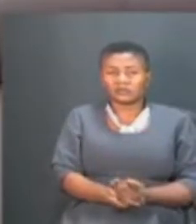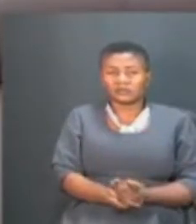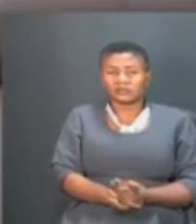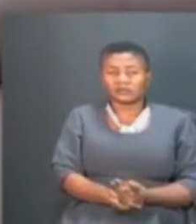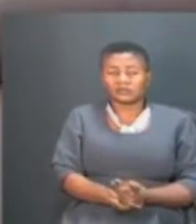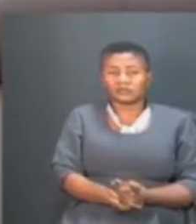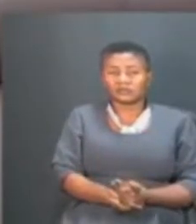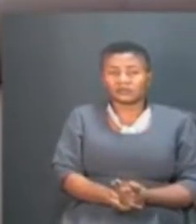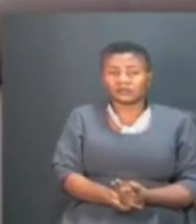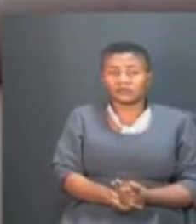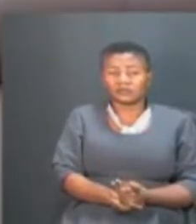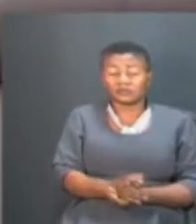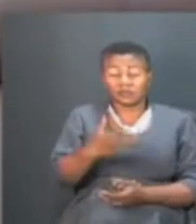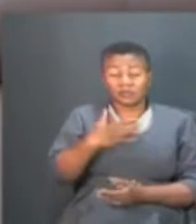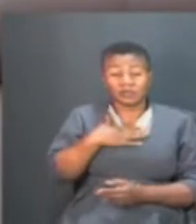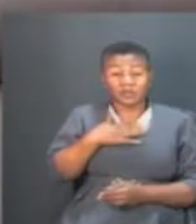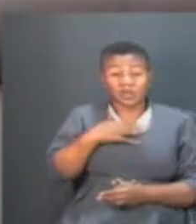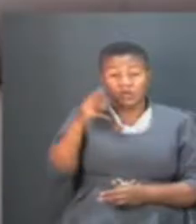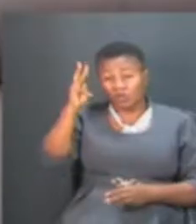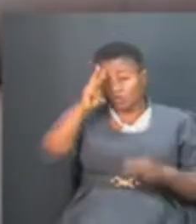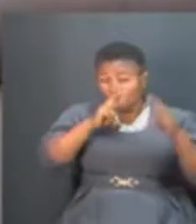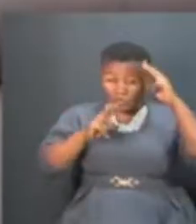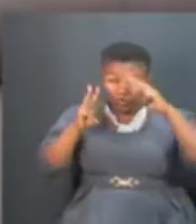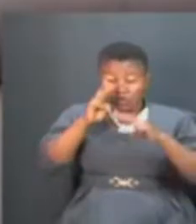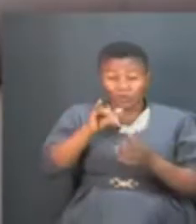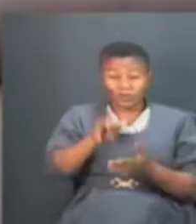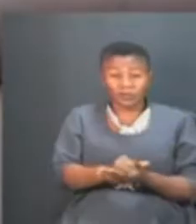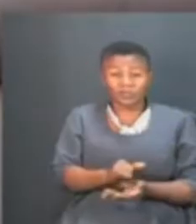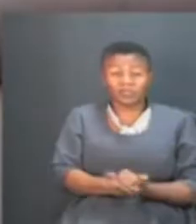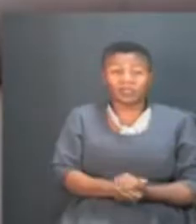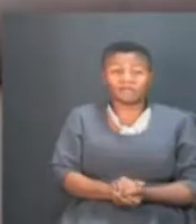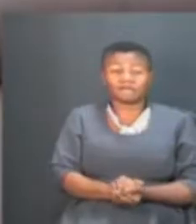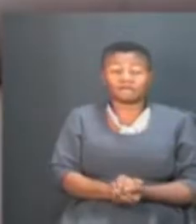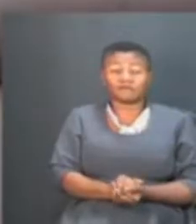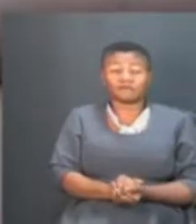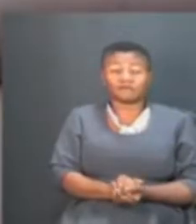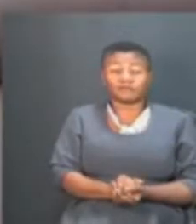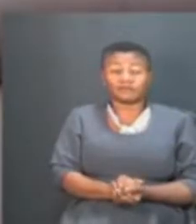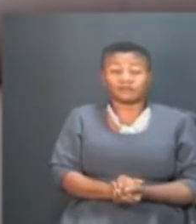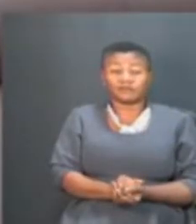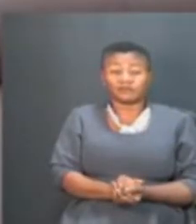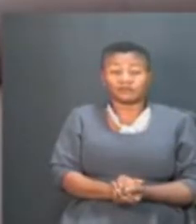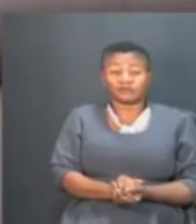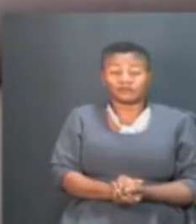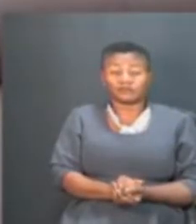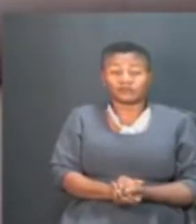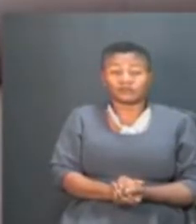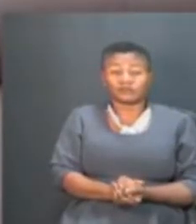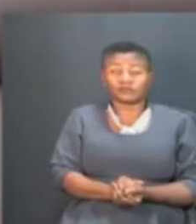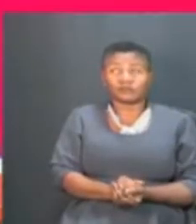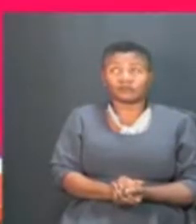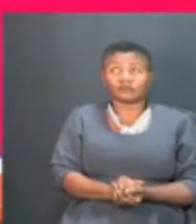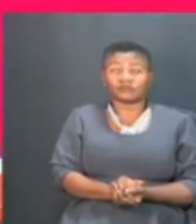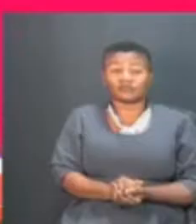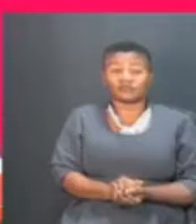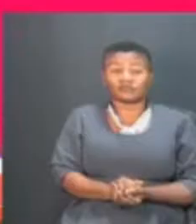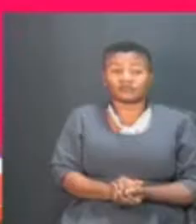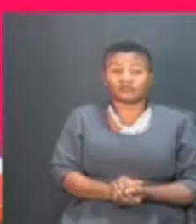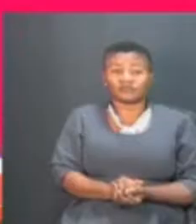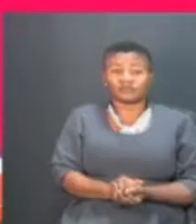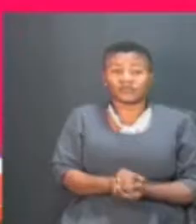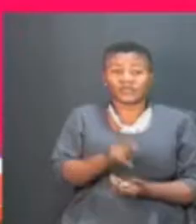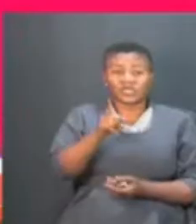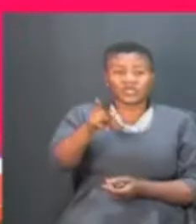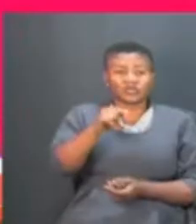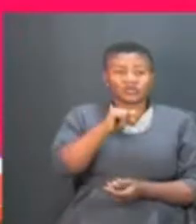Because my concern is, if we are not, Speaker, can you in this case, he is not even applying to vary the order of